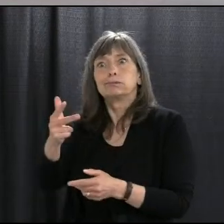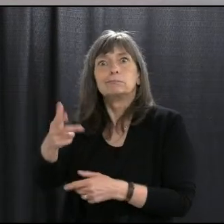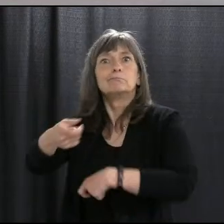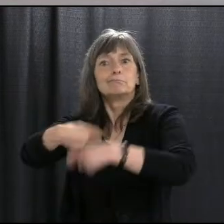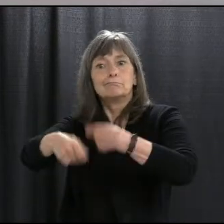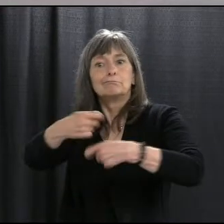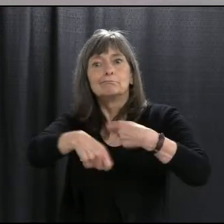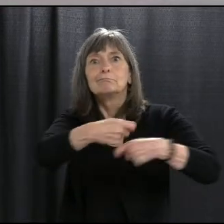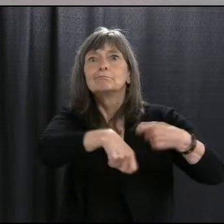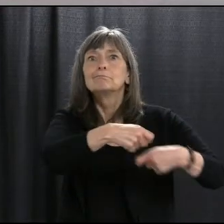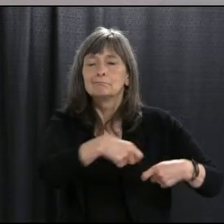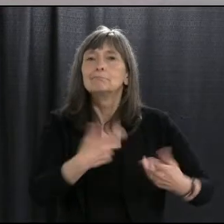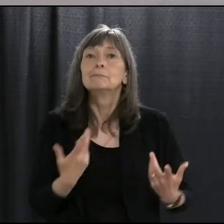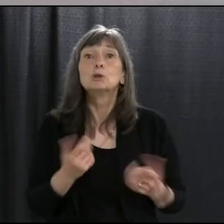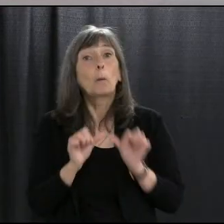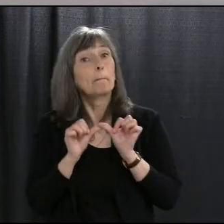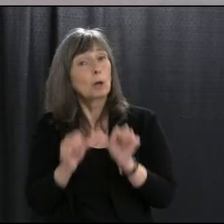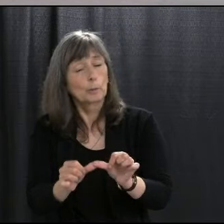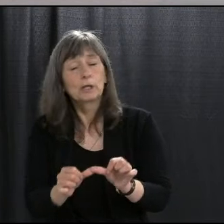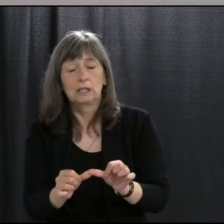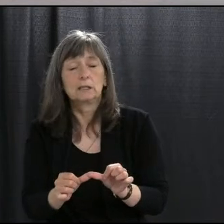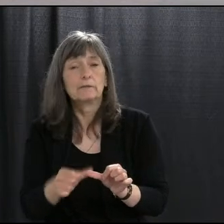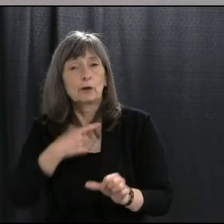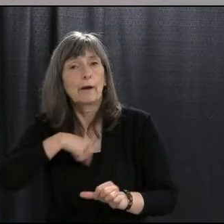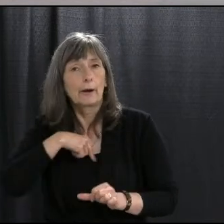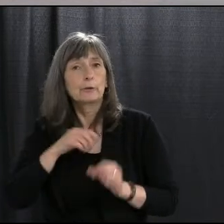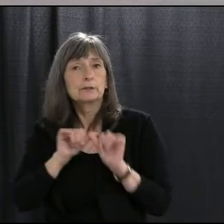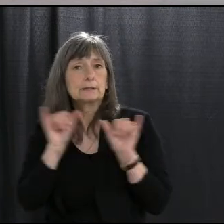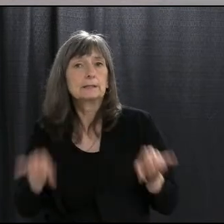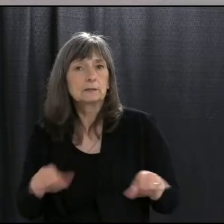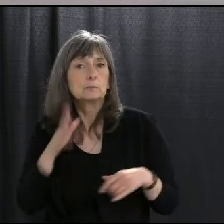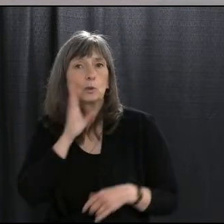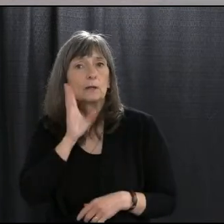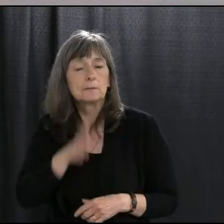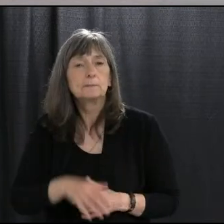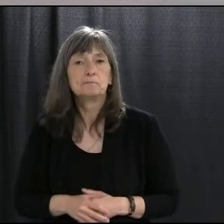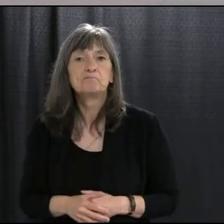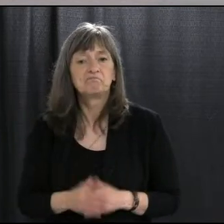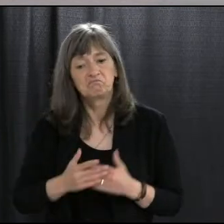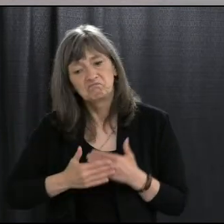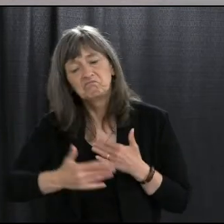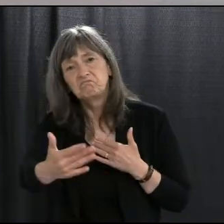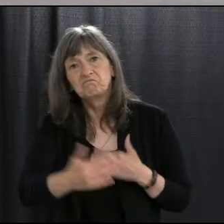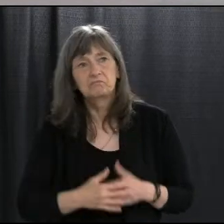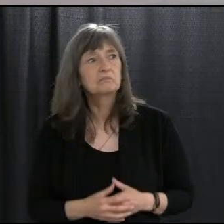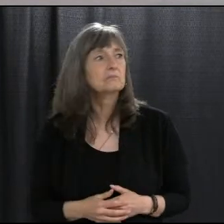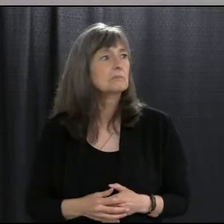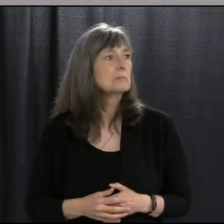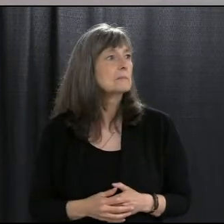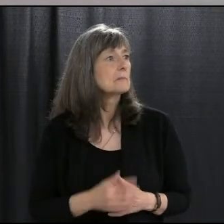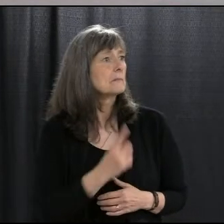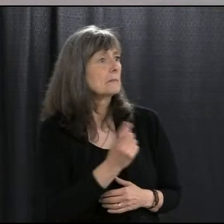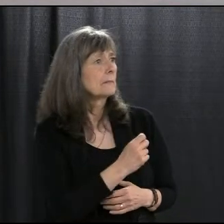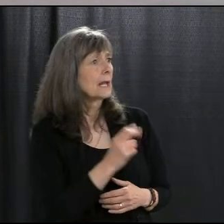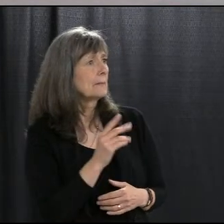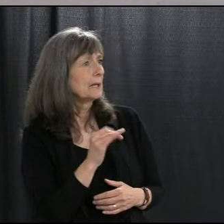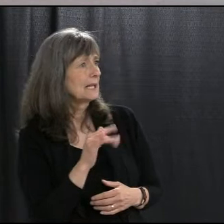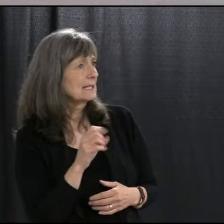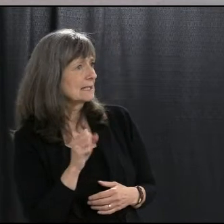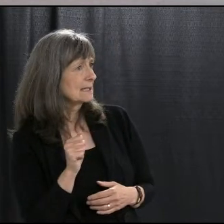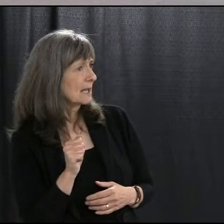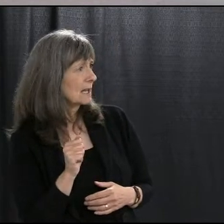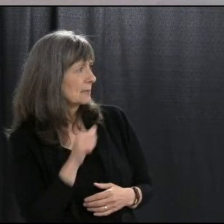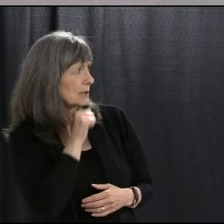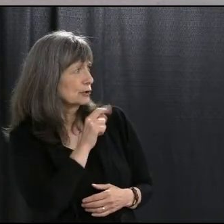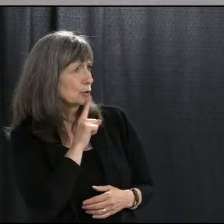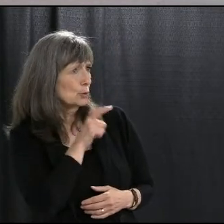the gap. So these will be a permanent part of the healthcare system into the future. Is Melissa? Yes. Yeah, sorry, I don't if this is